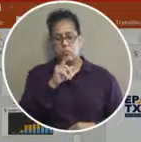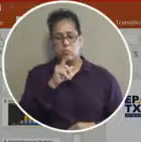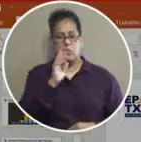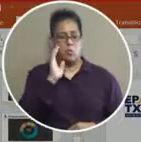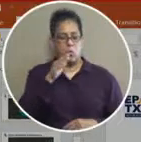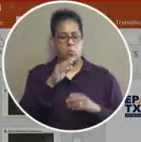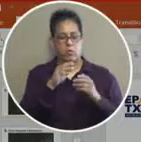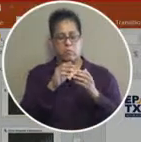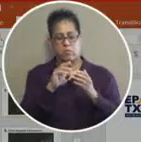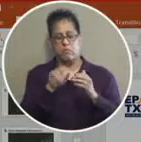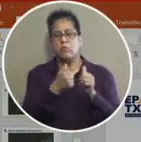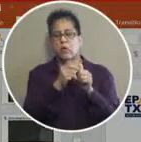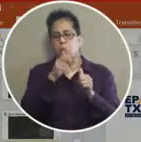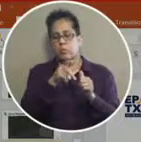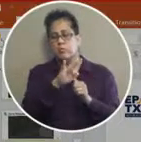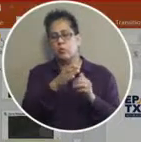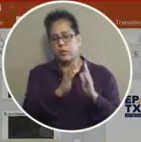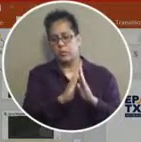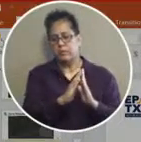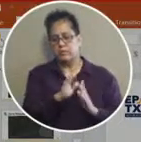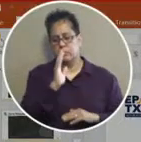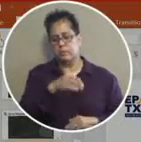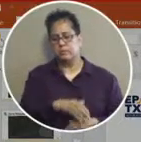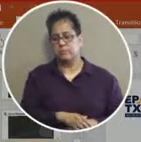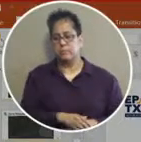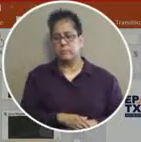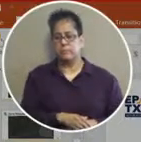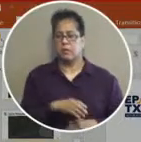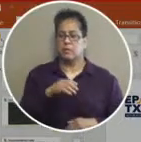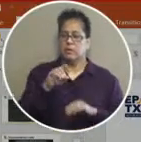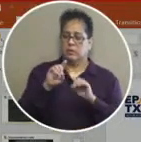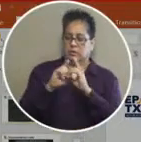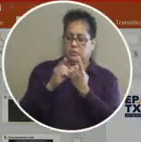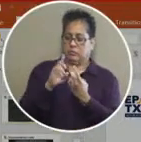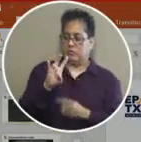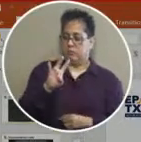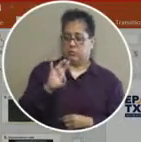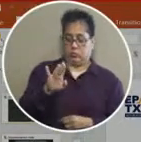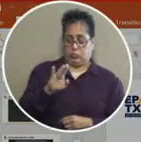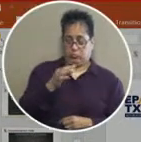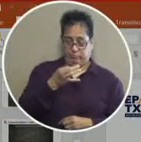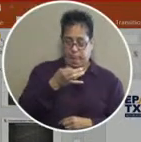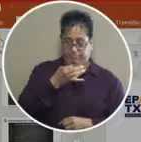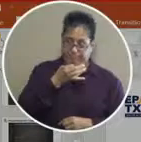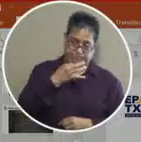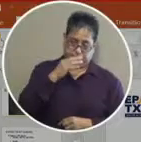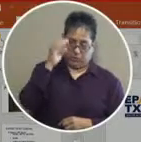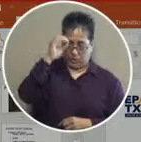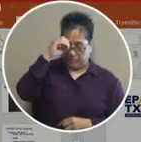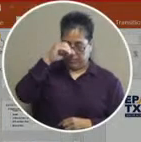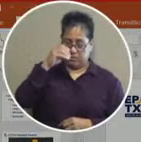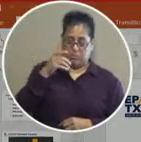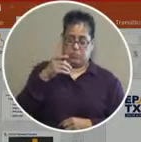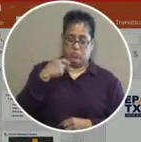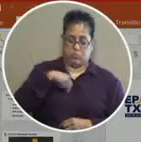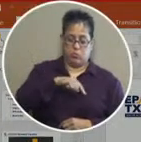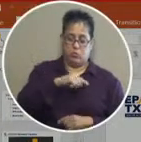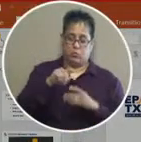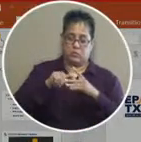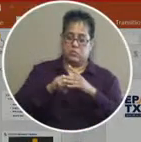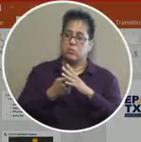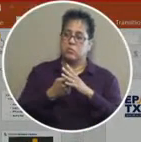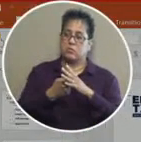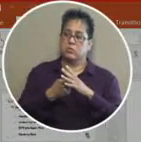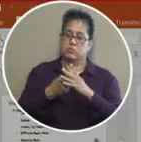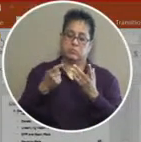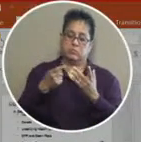will follow up on your request, sir. Thank you, sir. And in your expert opinion, do you feel that, I know we've started to promote